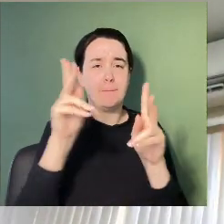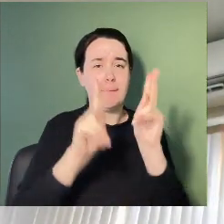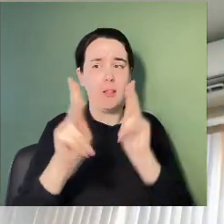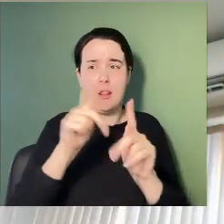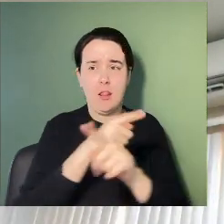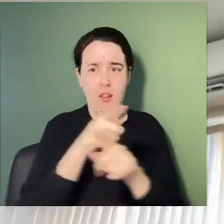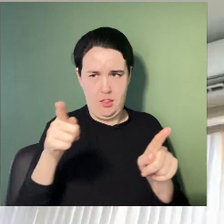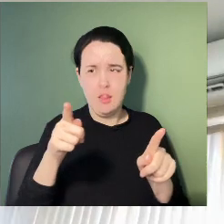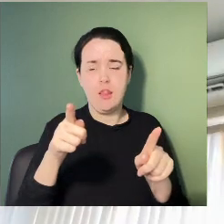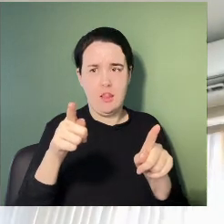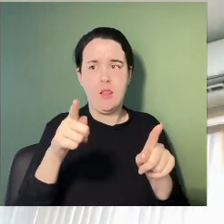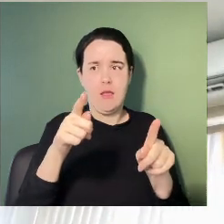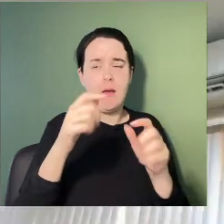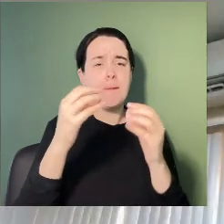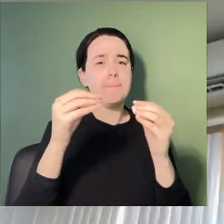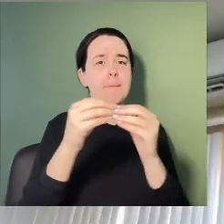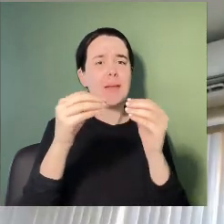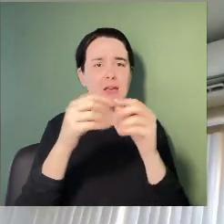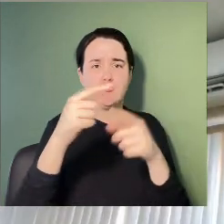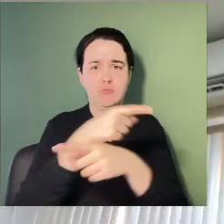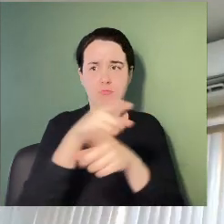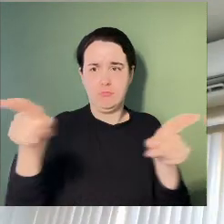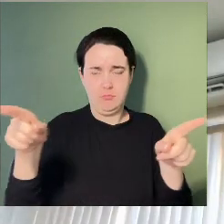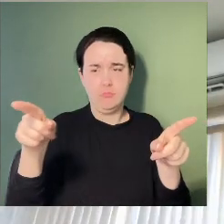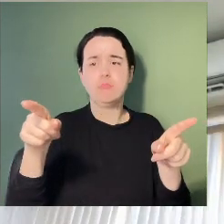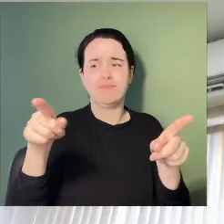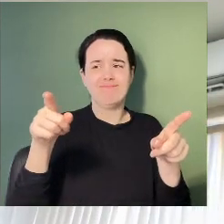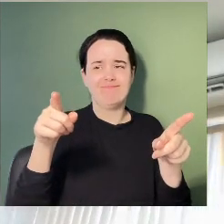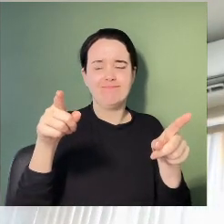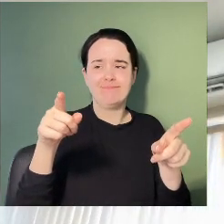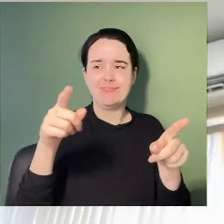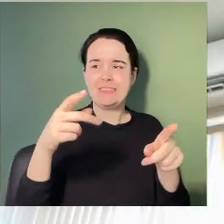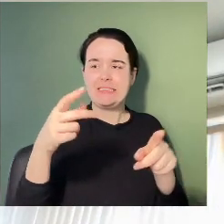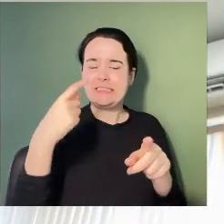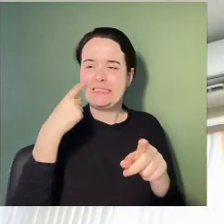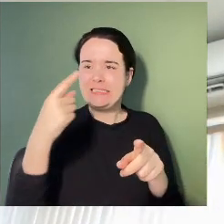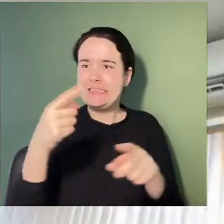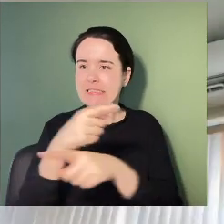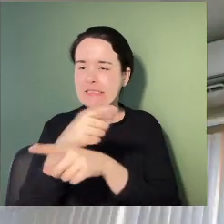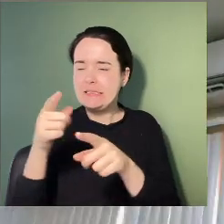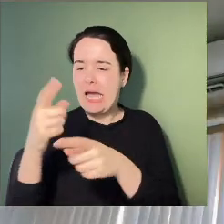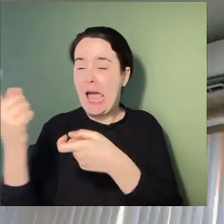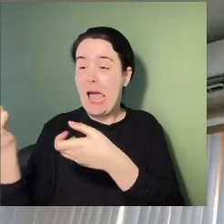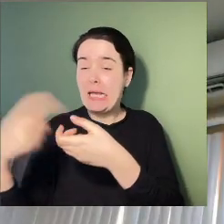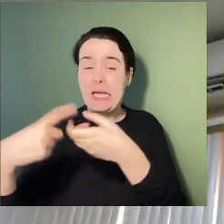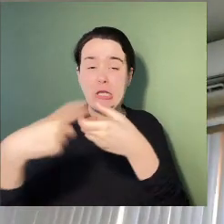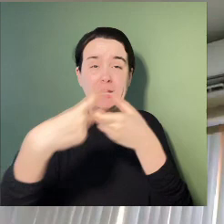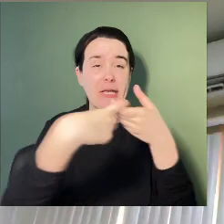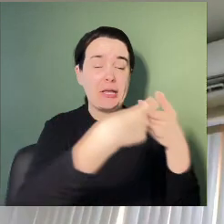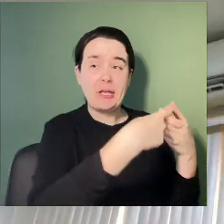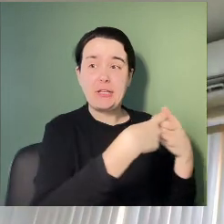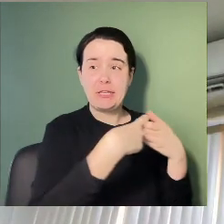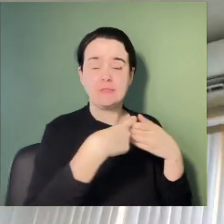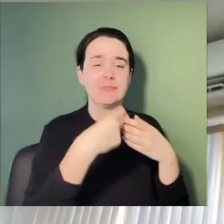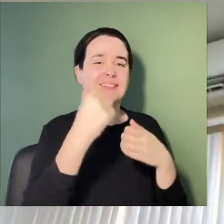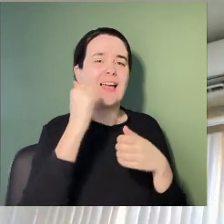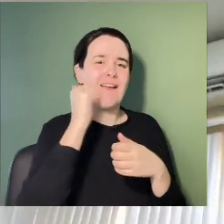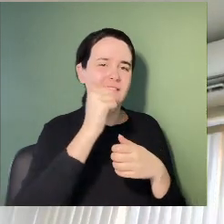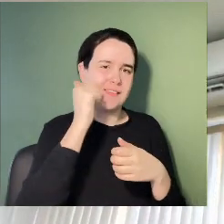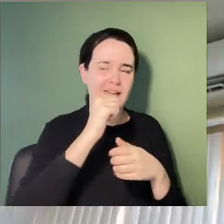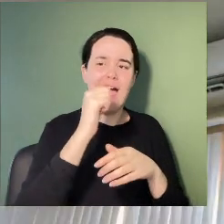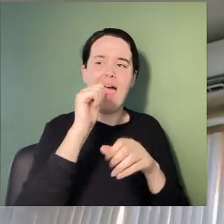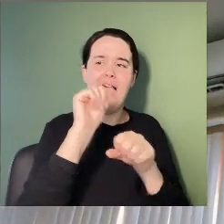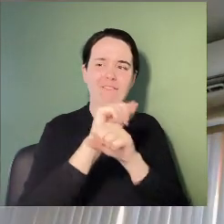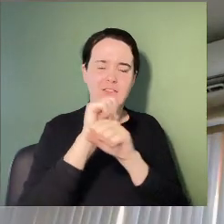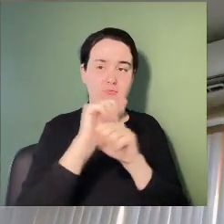be likely skipped in our engagements, in our day-to-day activities